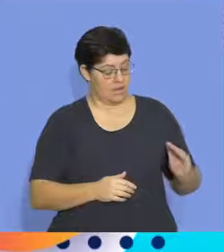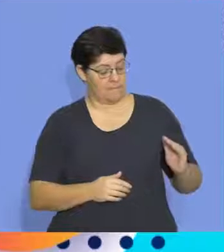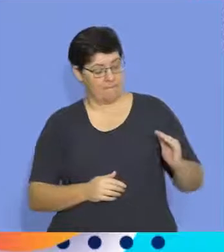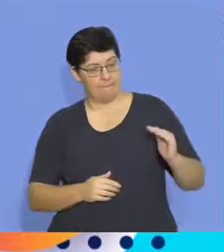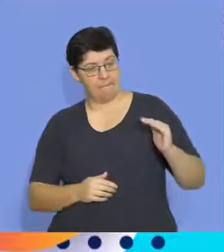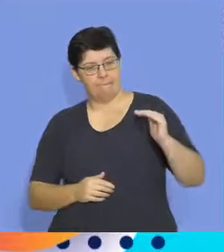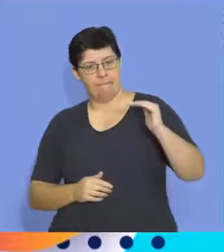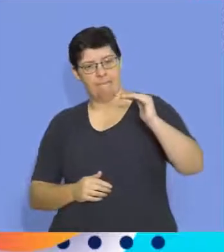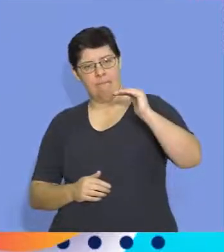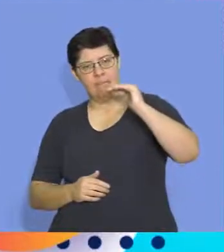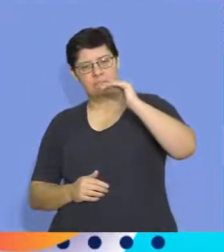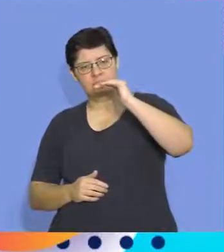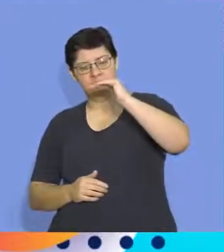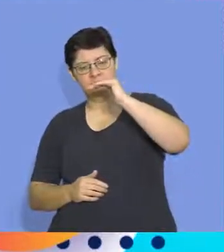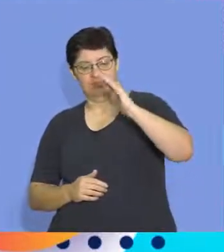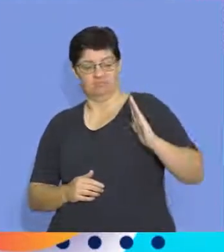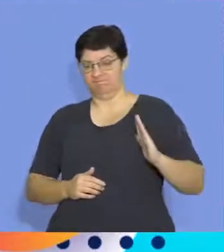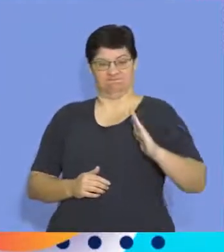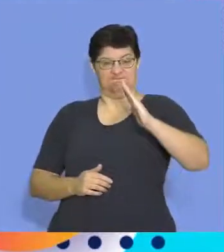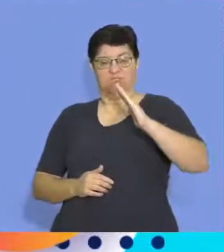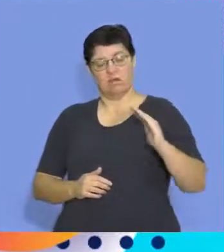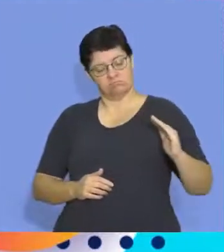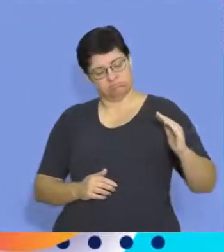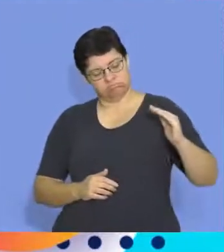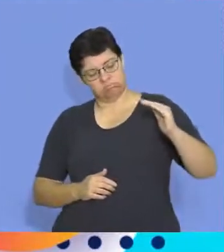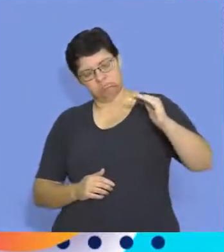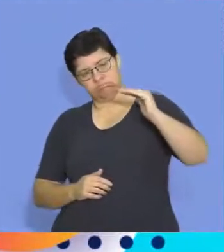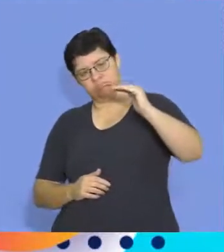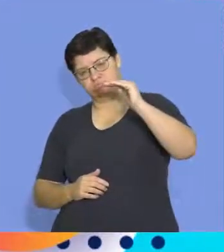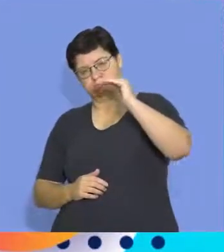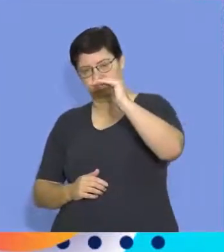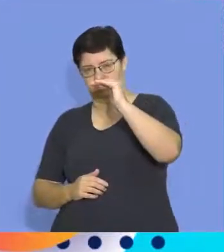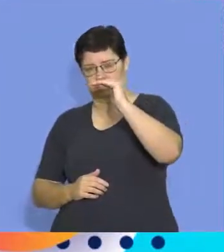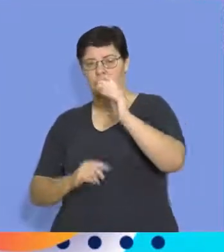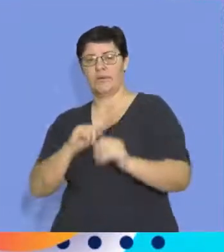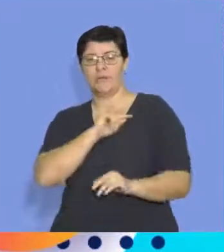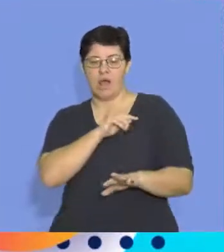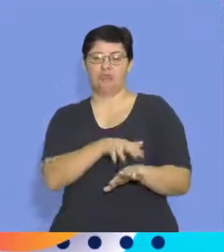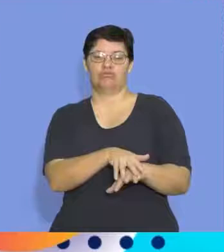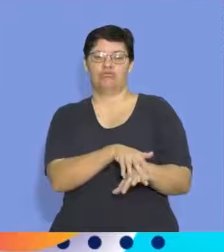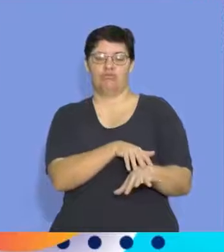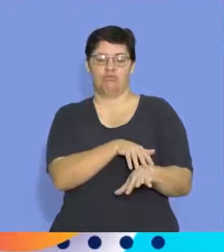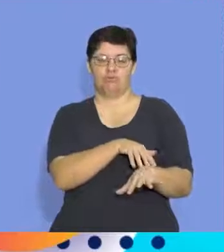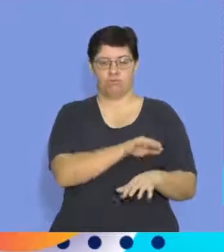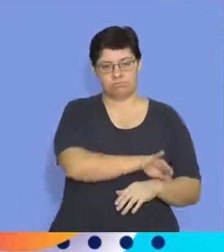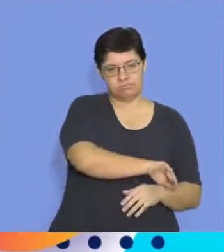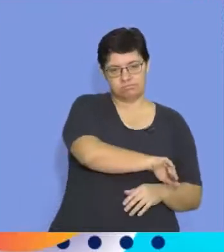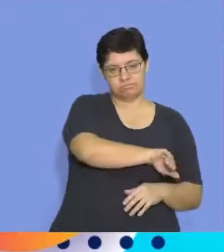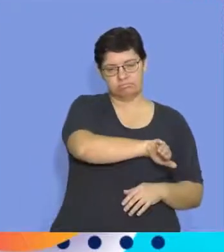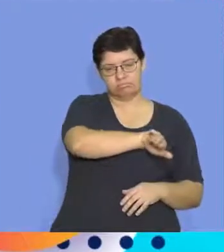the gradient gets less and less steep. The gradient's getting less steep because it's slowing down. So it's